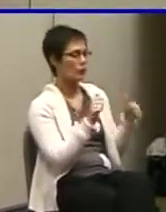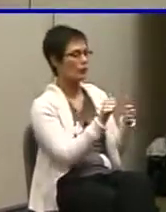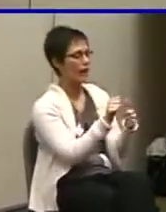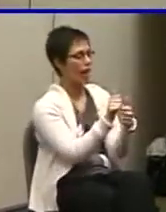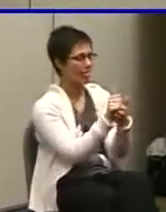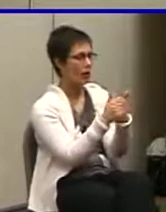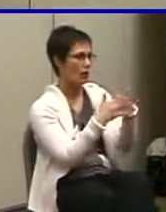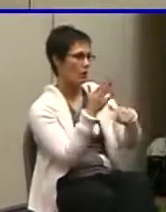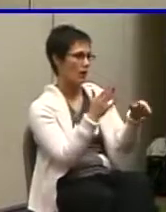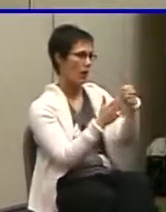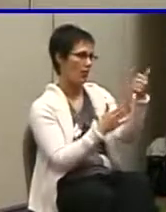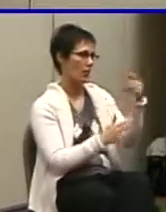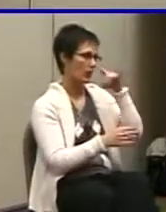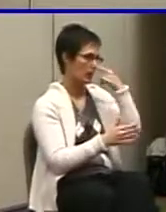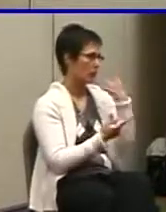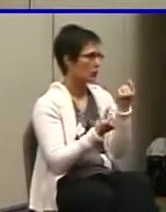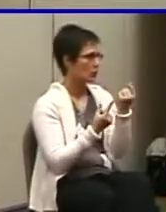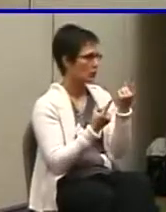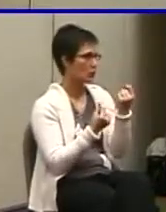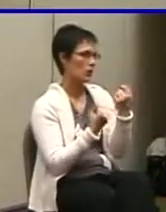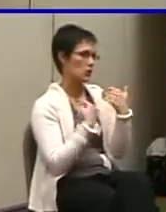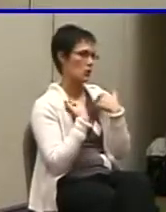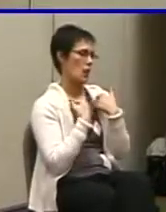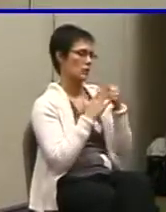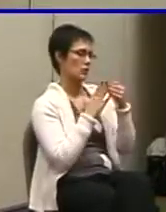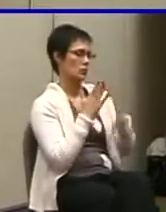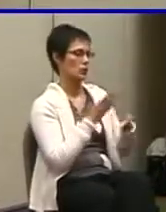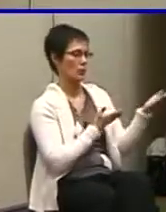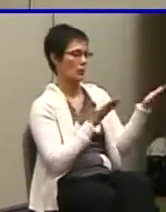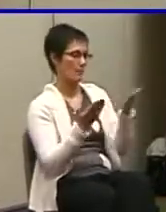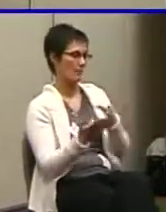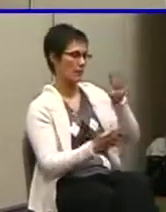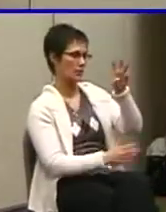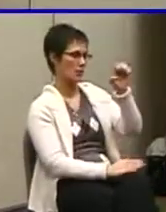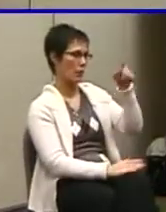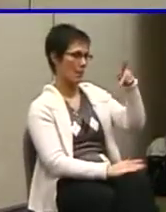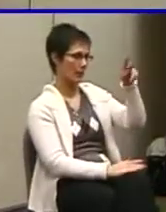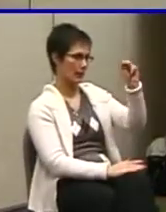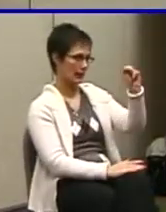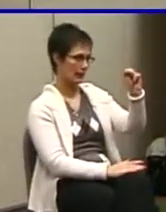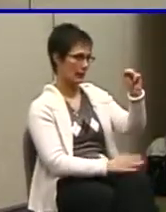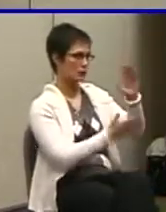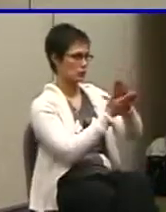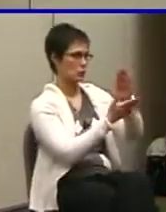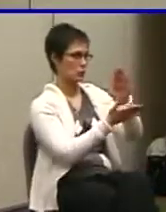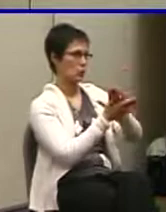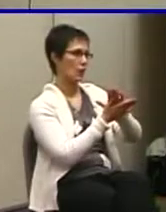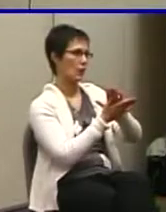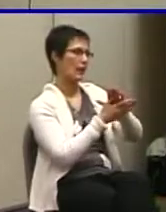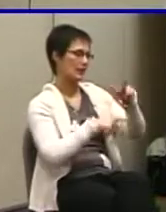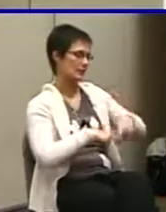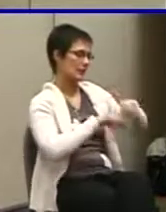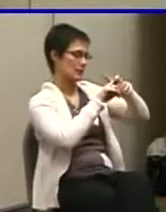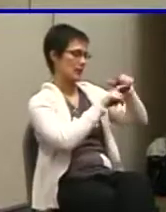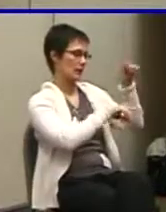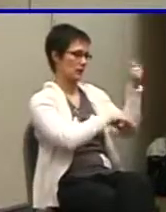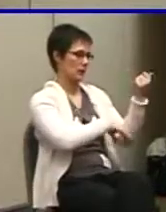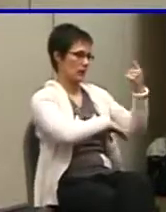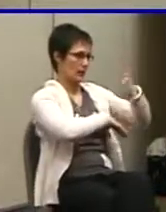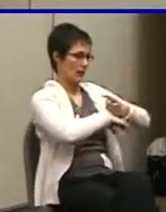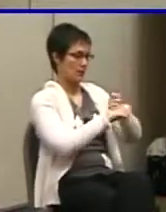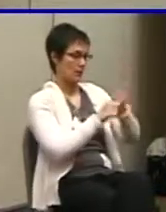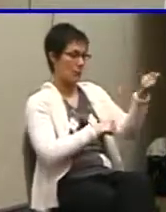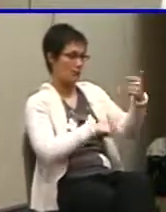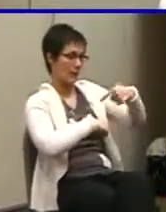everyone else is doing. You have a student that brings a weapon to school, suspended for 10 days, sometimes, most of the time they're expelled, but, you know,